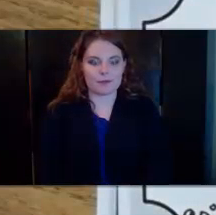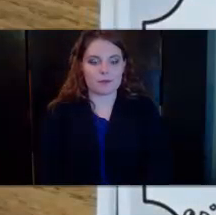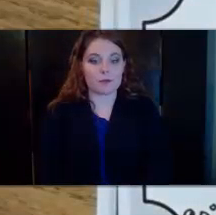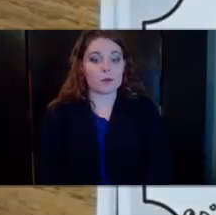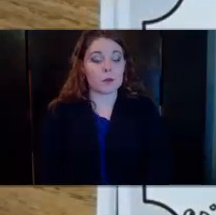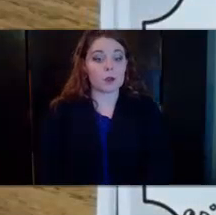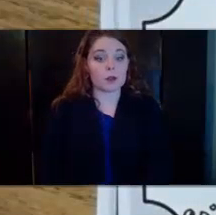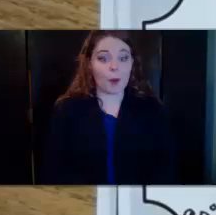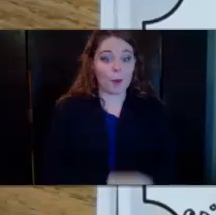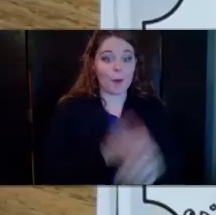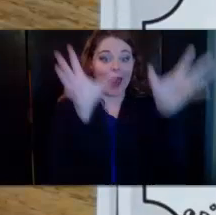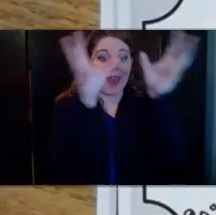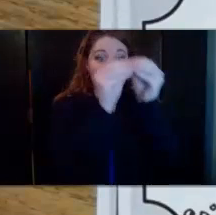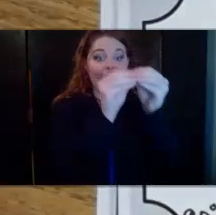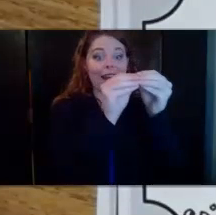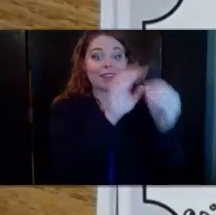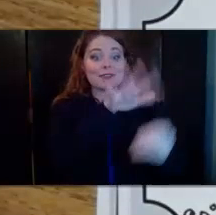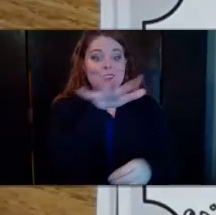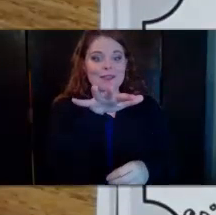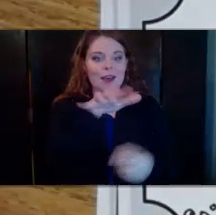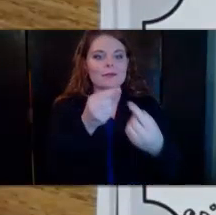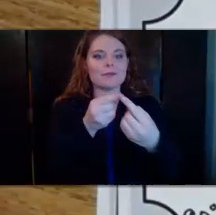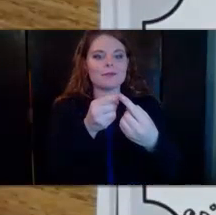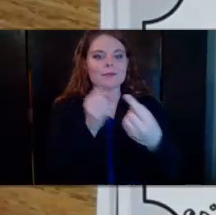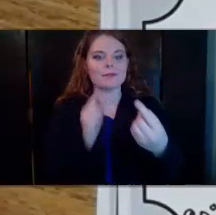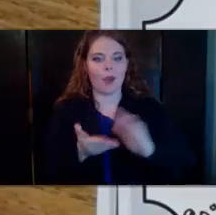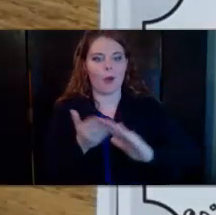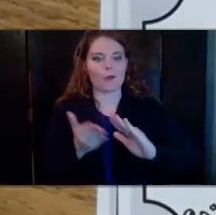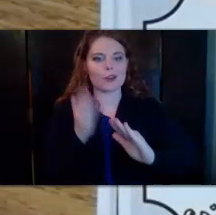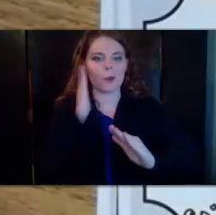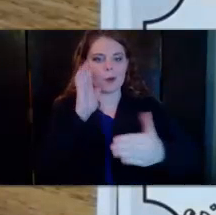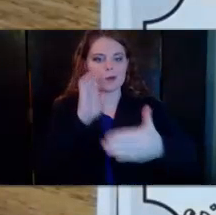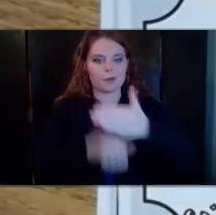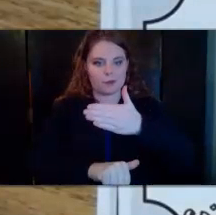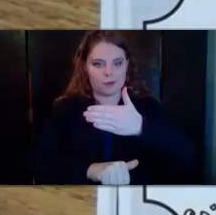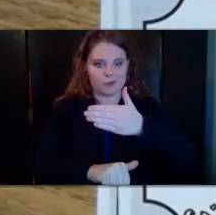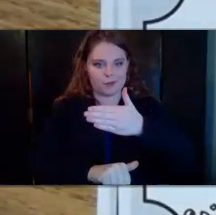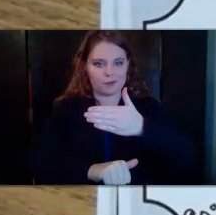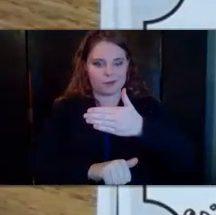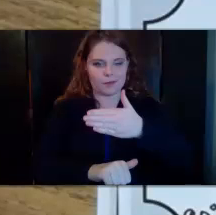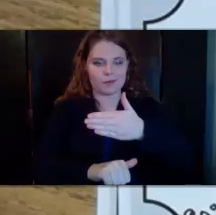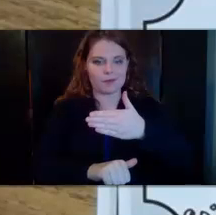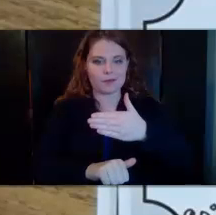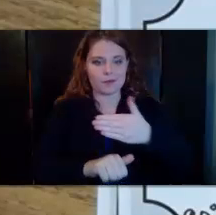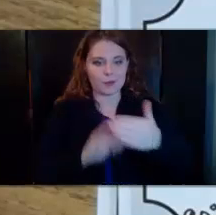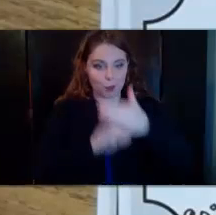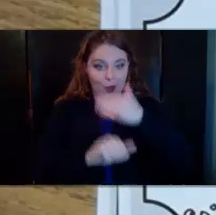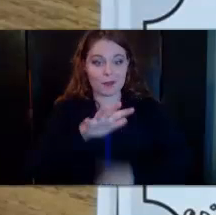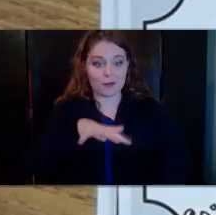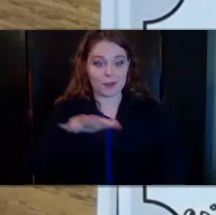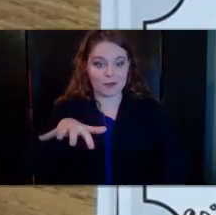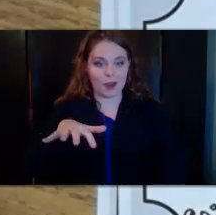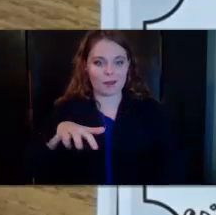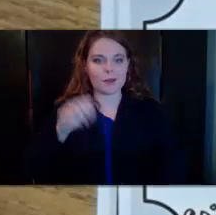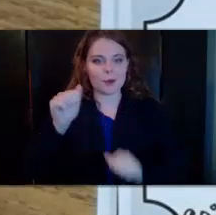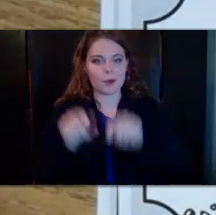Instead of adding 55, we'll do the inverse operation of subtraction and subtract 55 to cancel it out from both